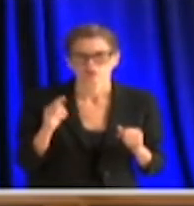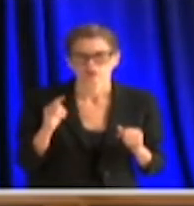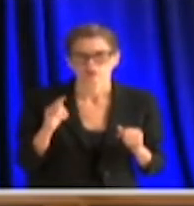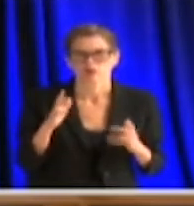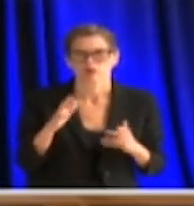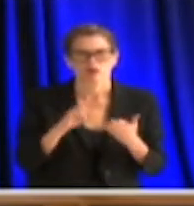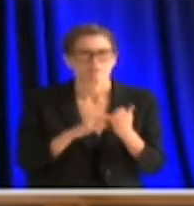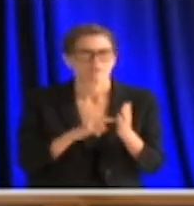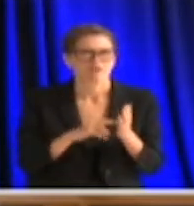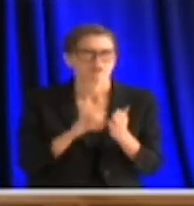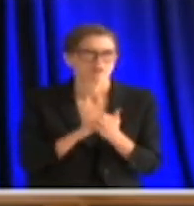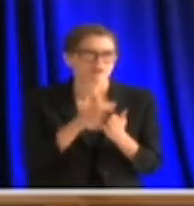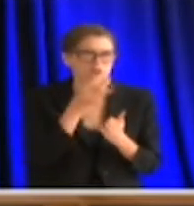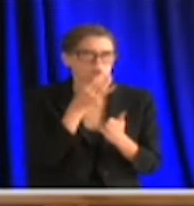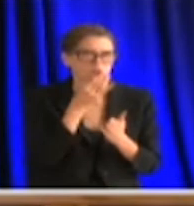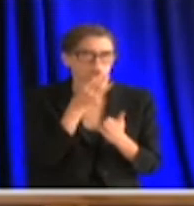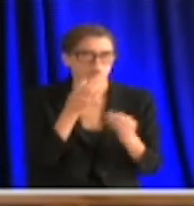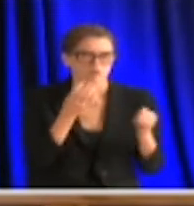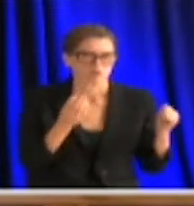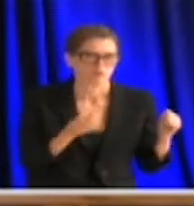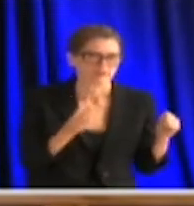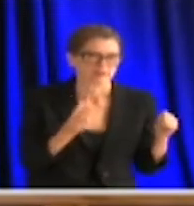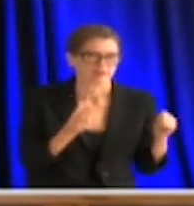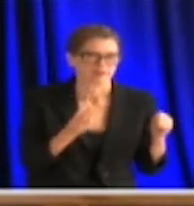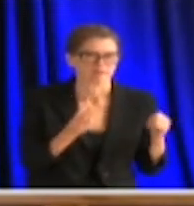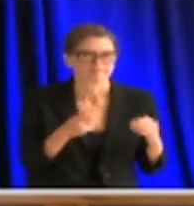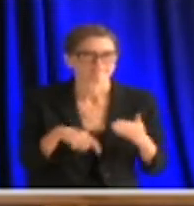2021. That's Wednesday, May the 19th,